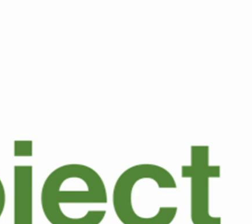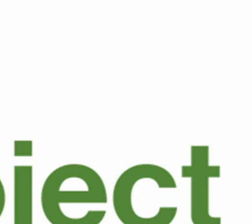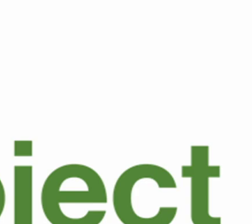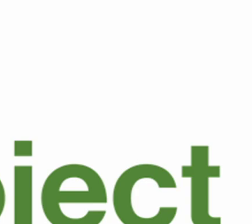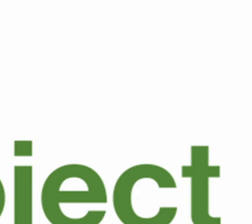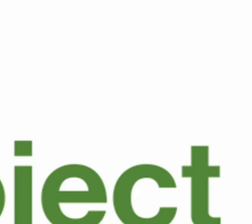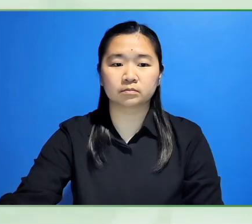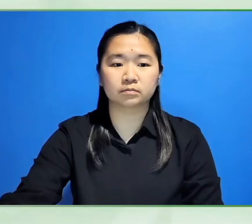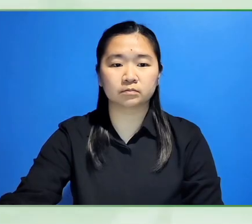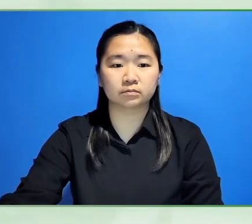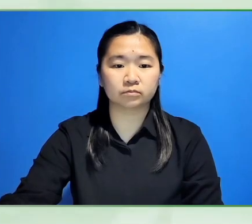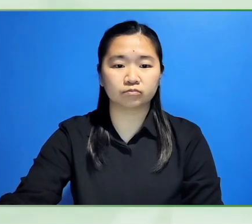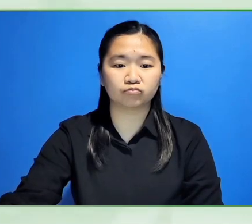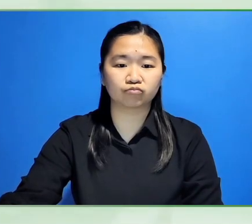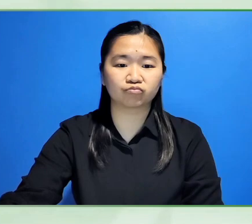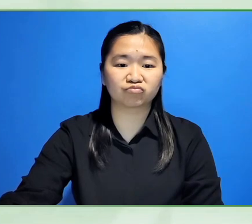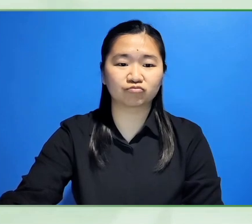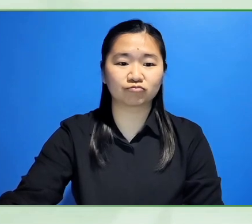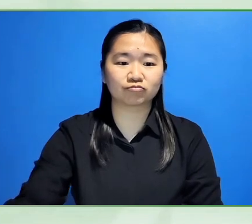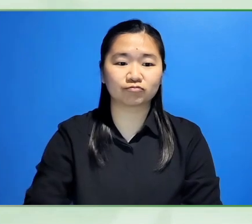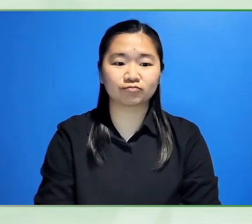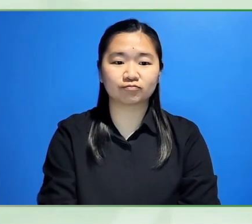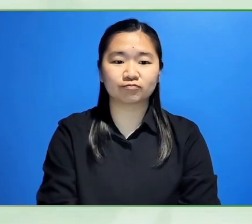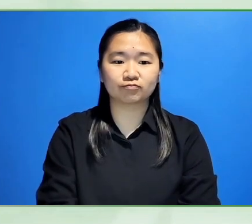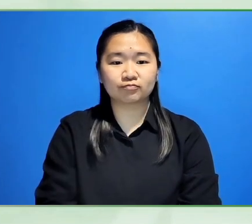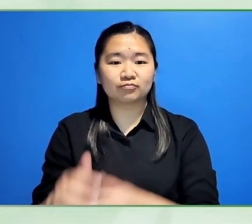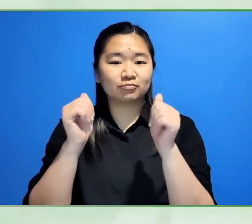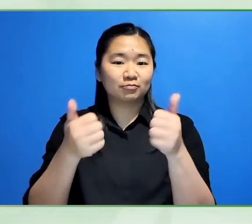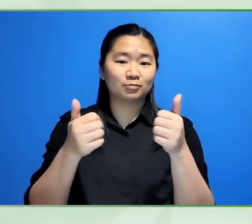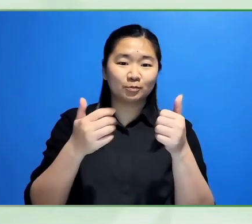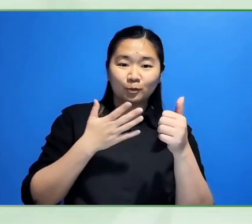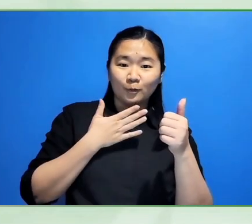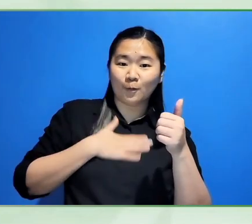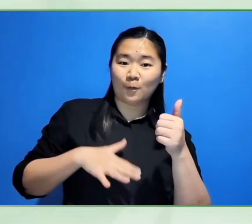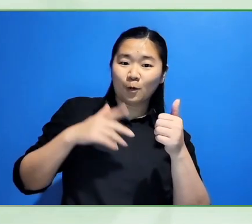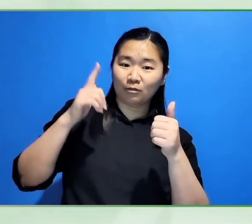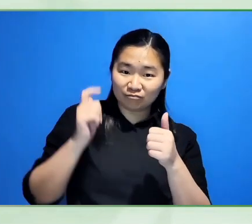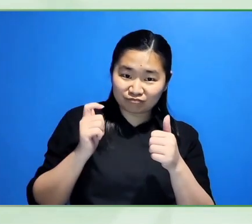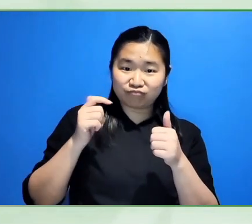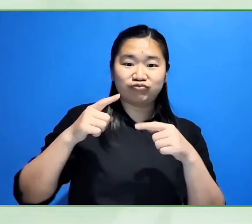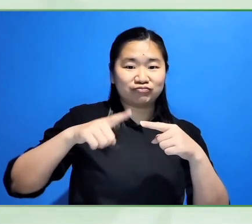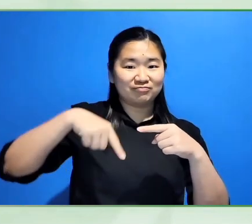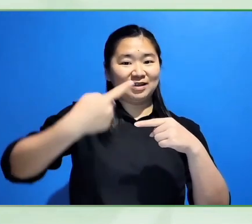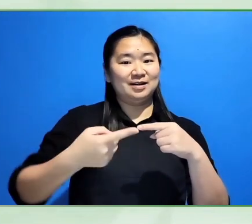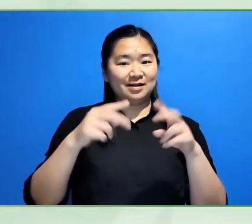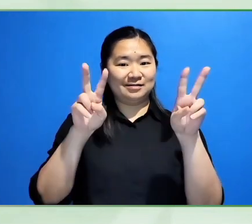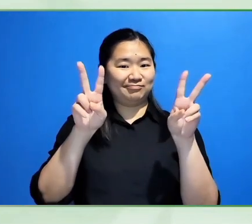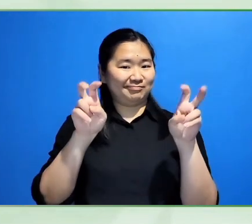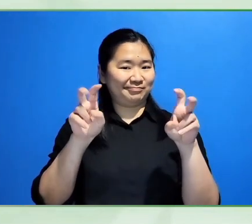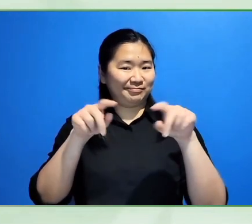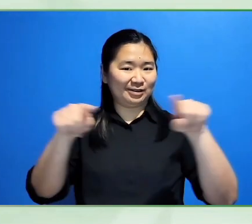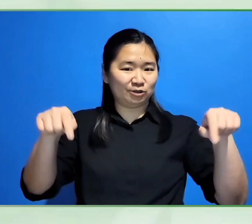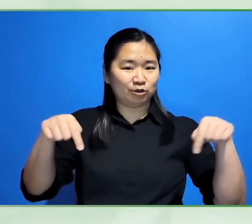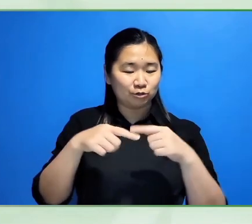we would like to start with the next session, so please, if you want to continue your conversations outside of the room, if you're